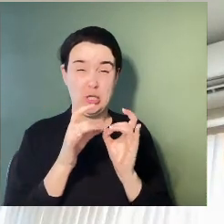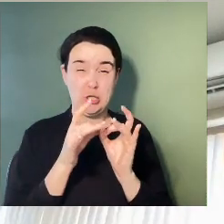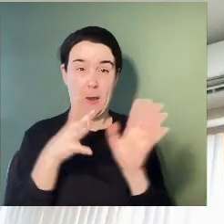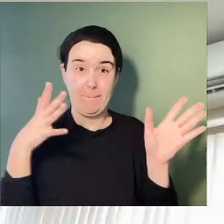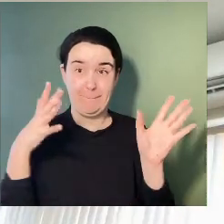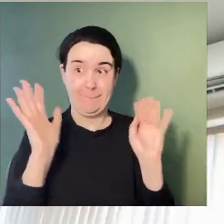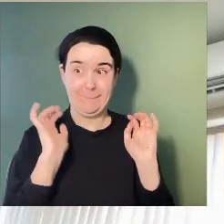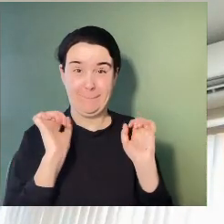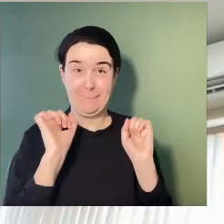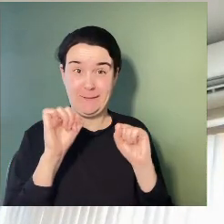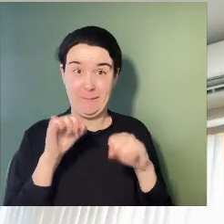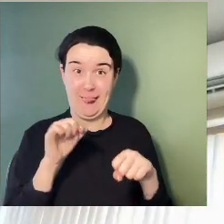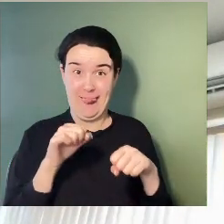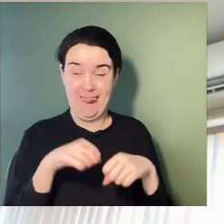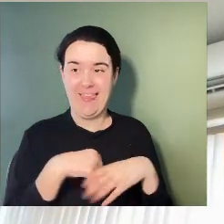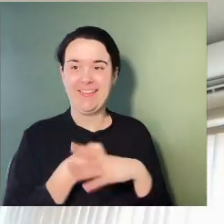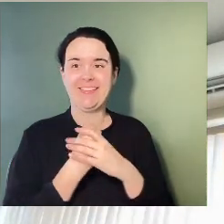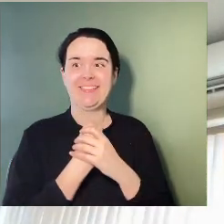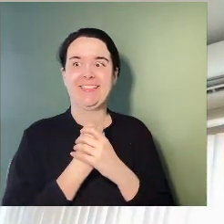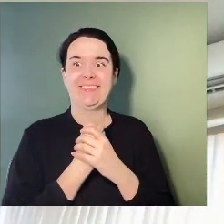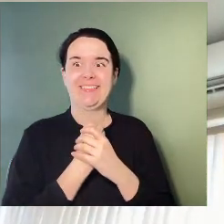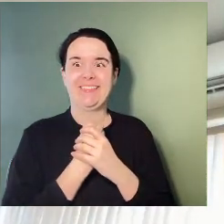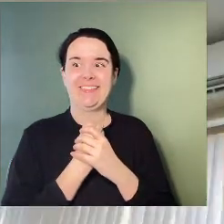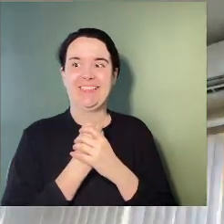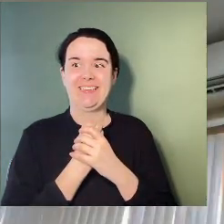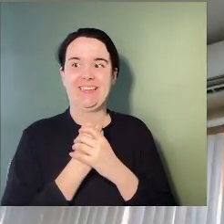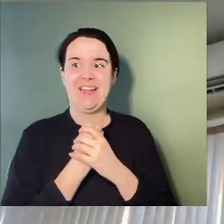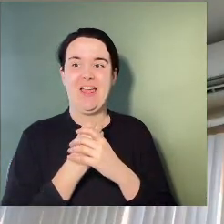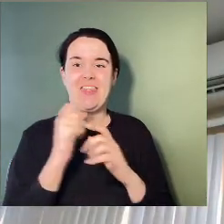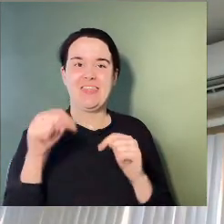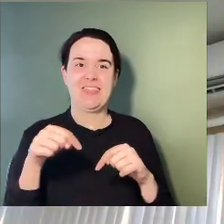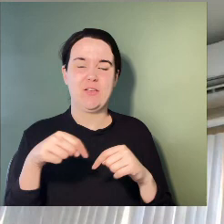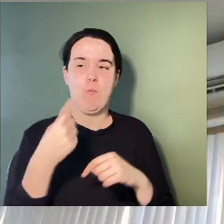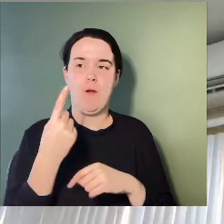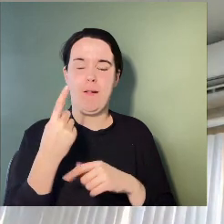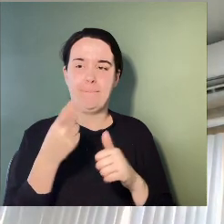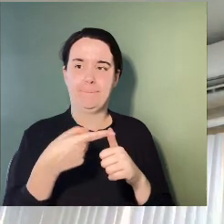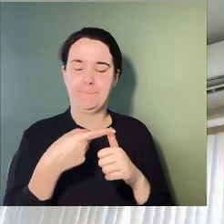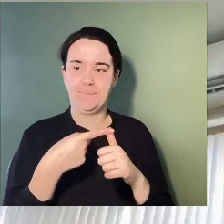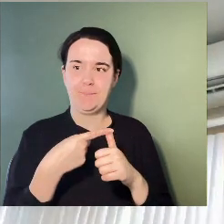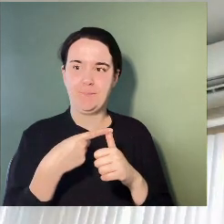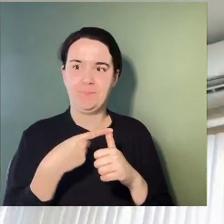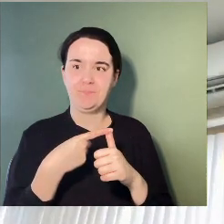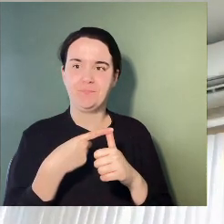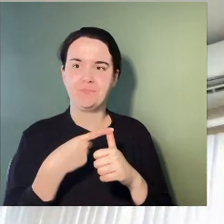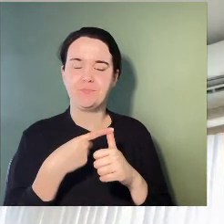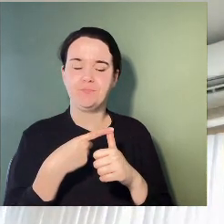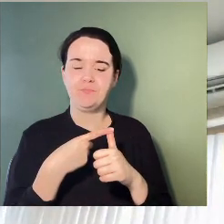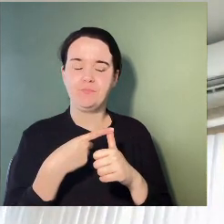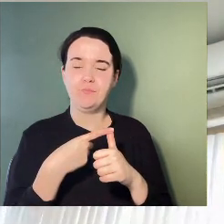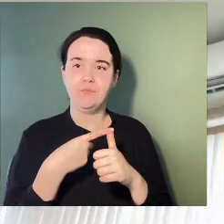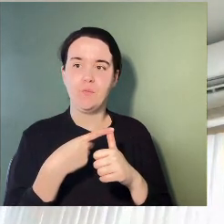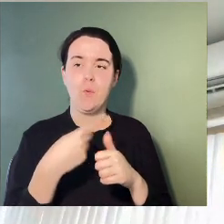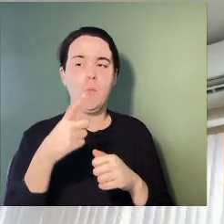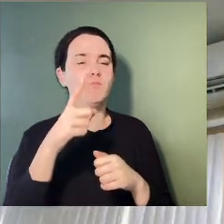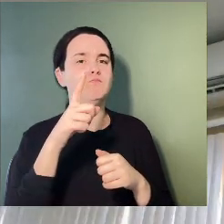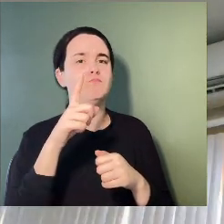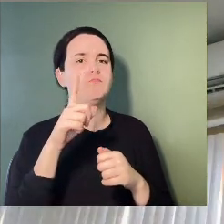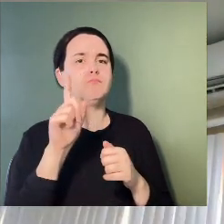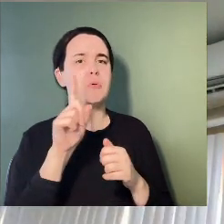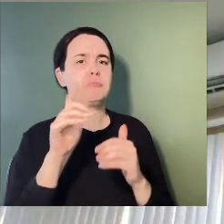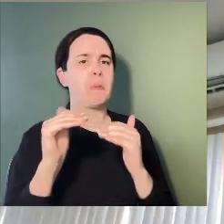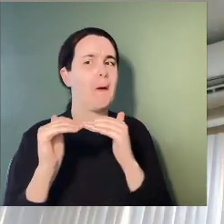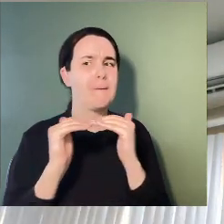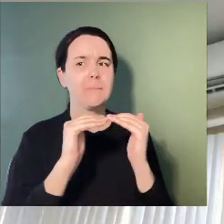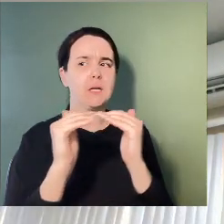be, please. This one from Ochieng is, what are the common positive and